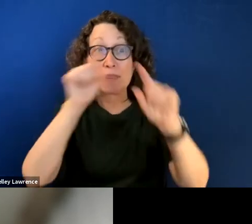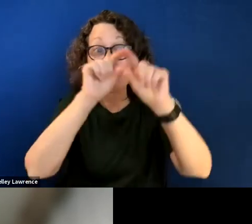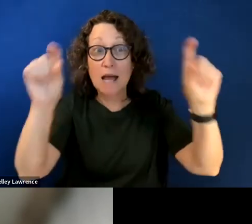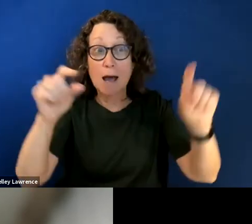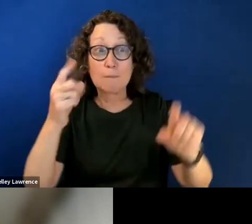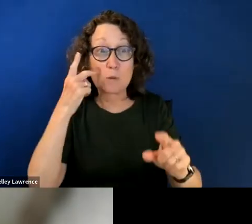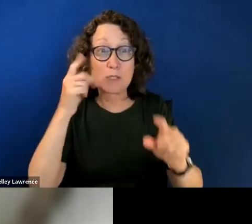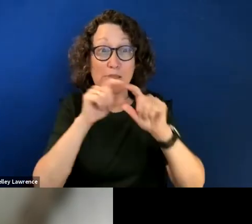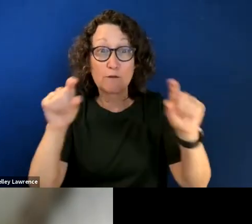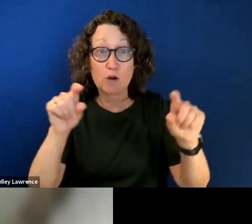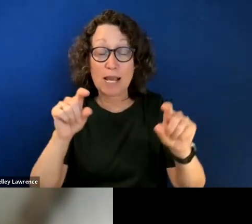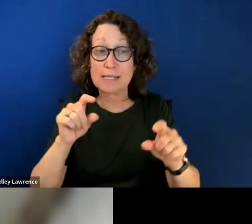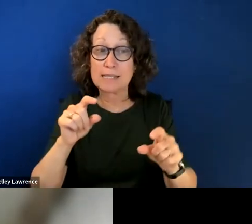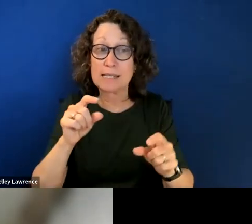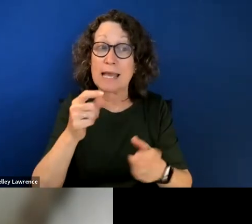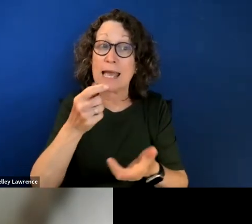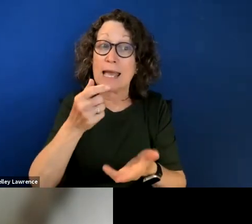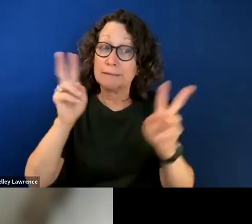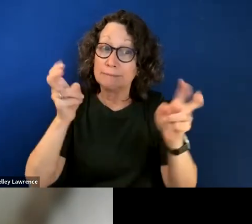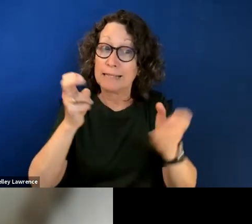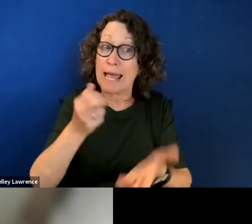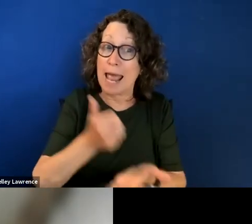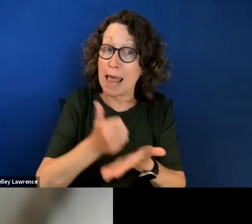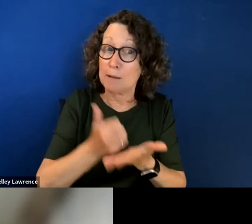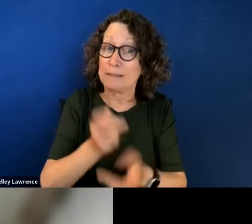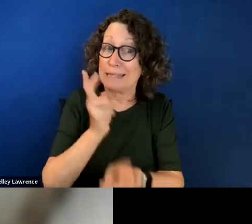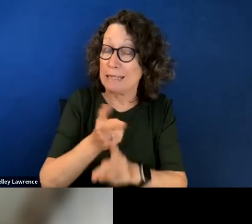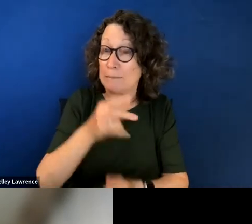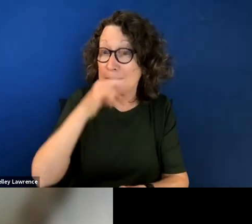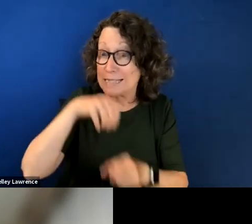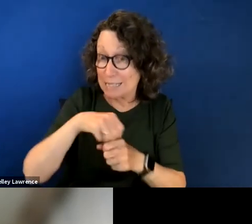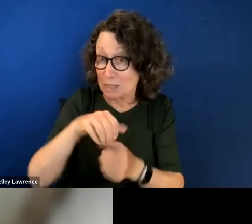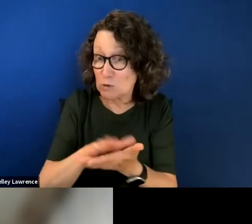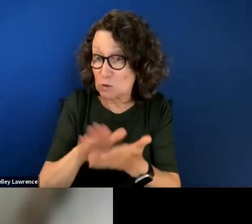the phrase, helping keep kids in school.